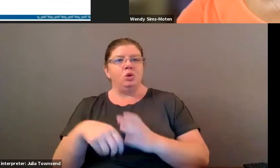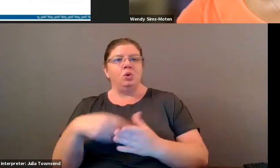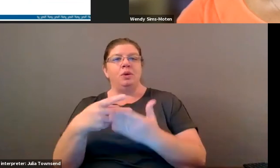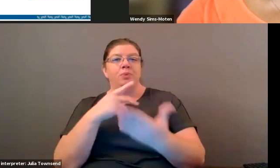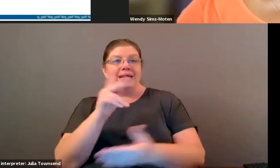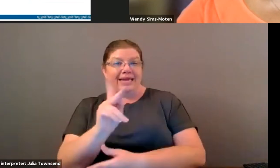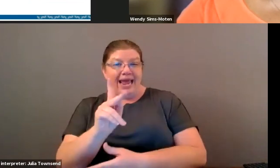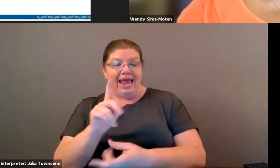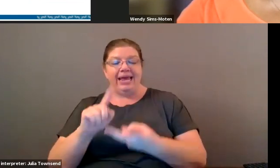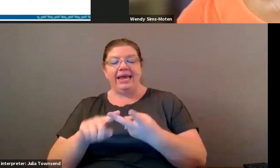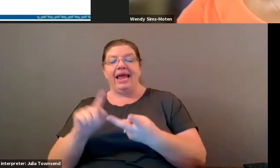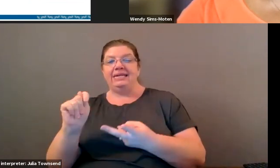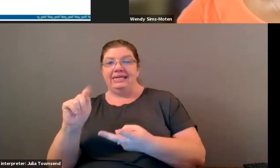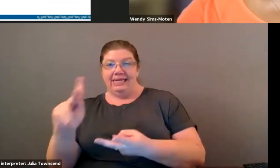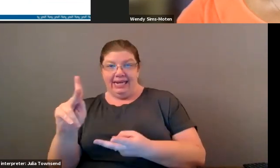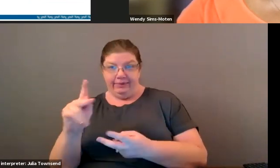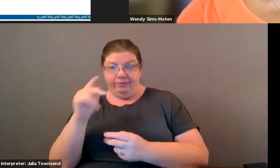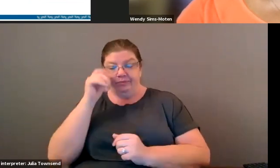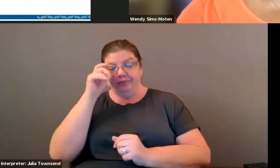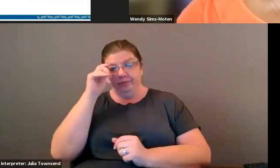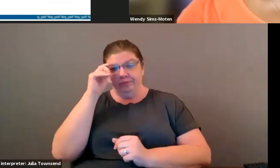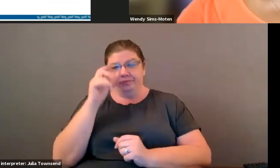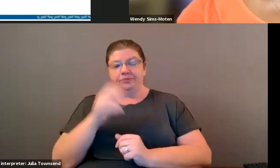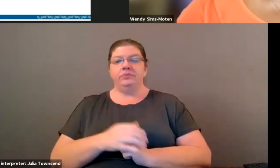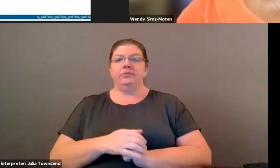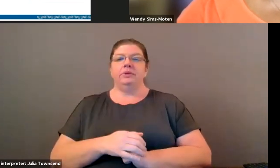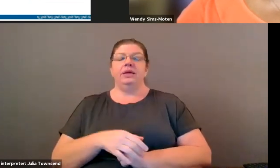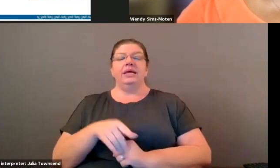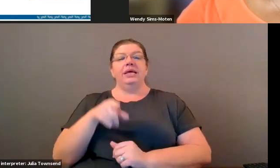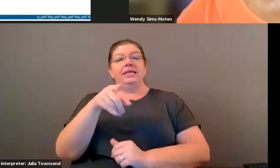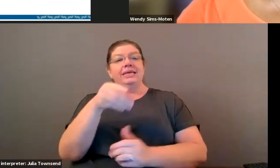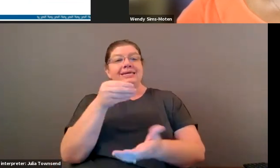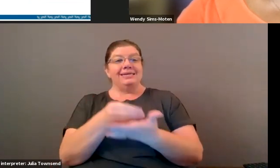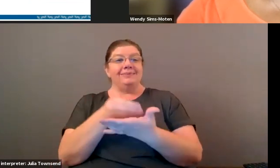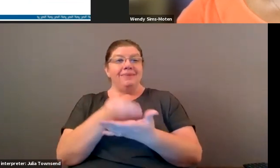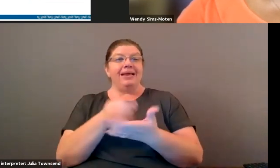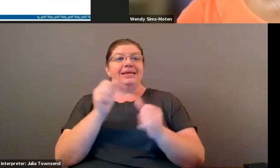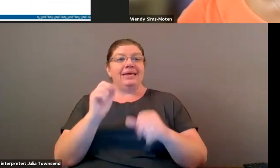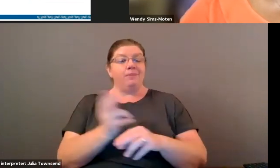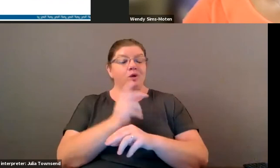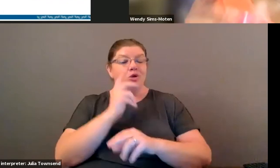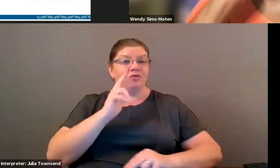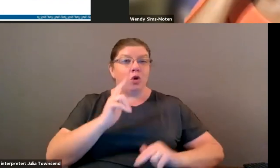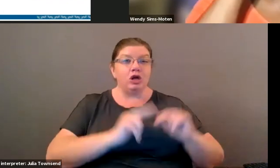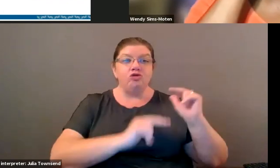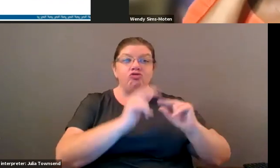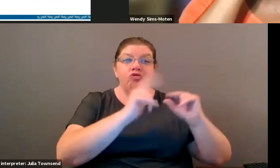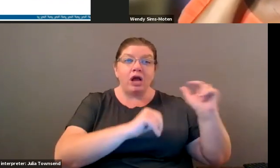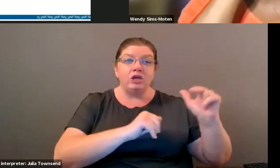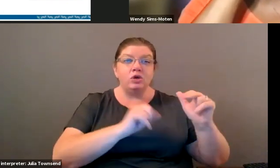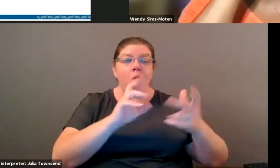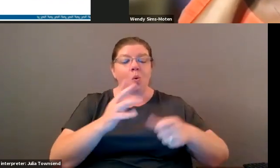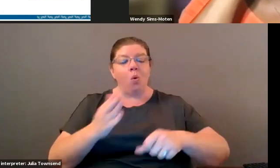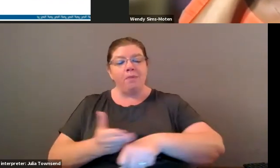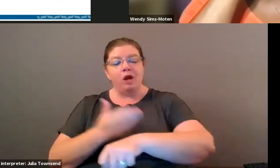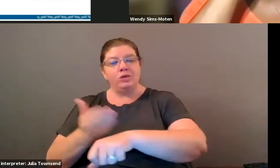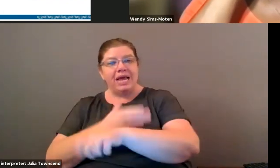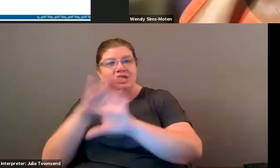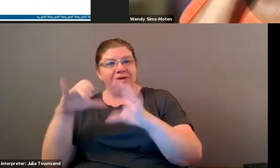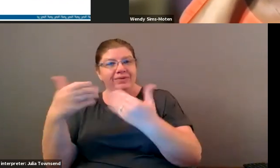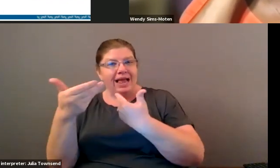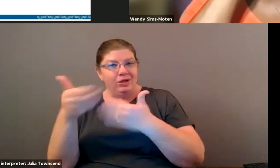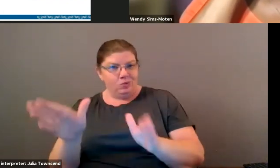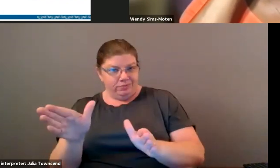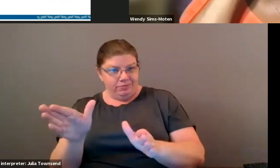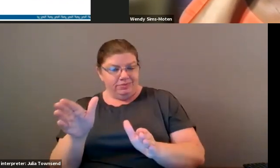This money can be used for construction or modernization of classrooms, but